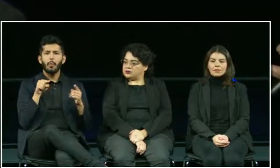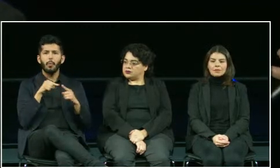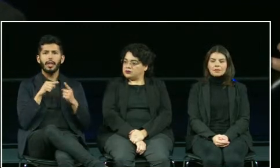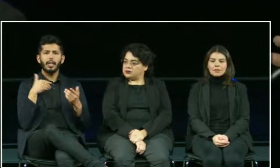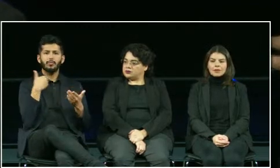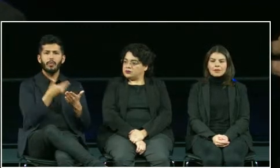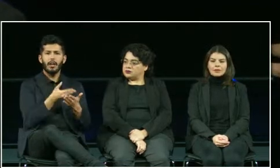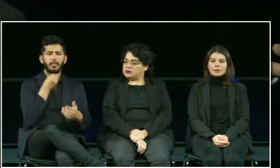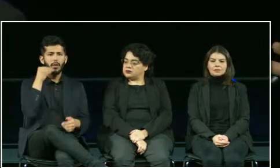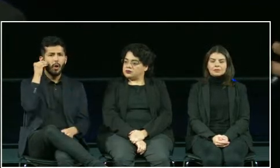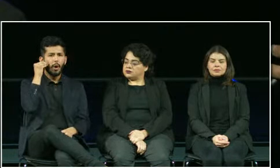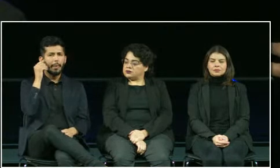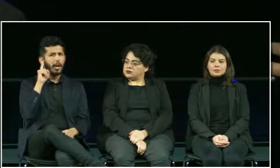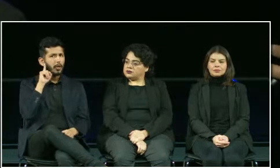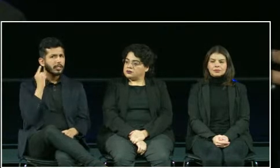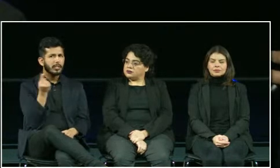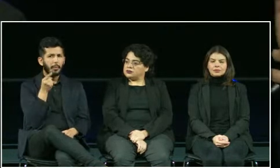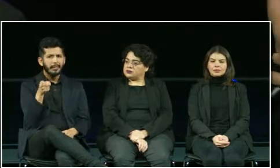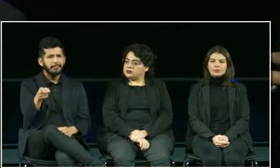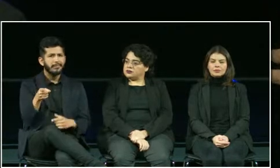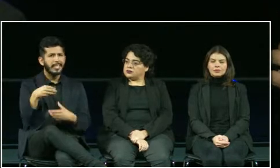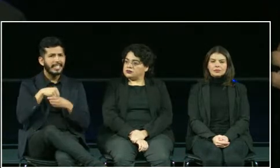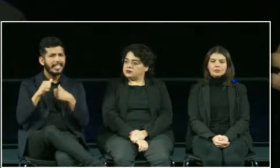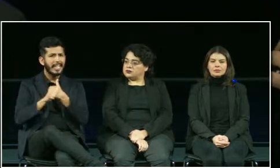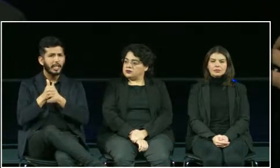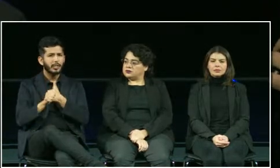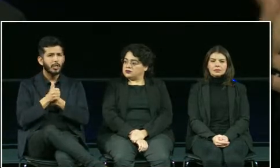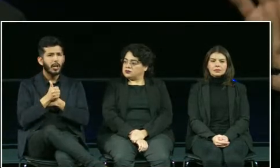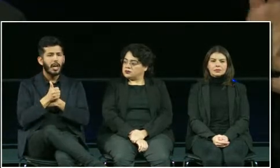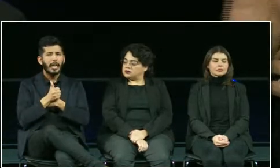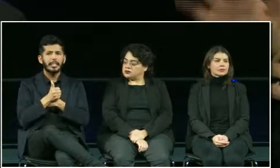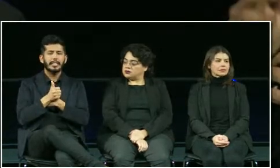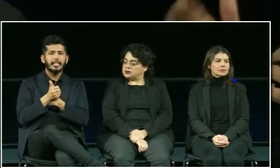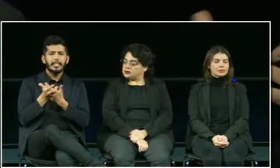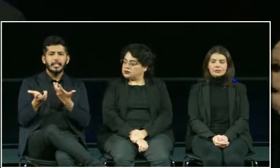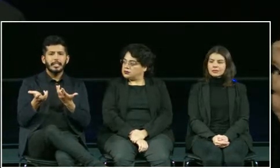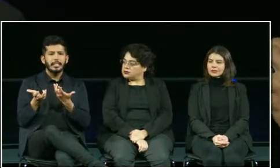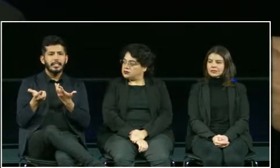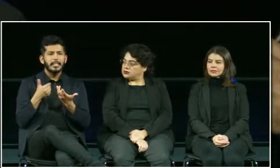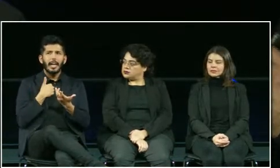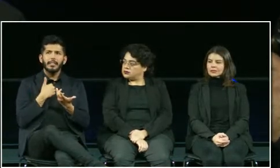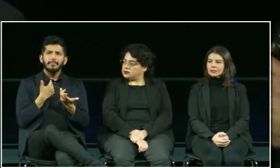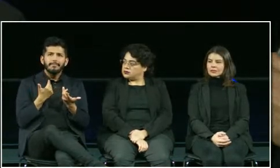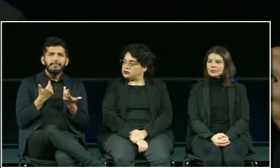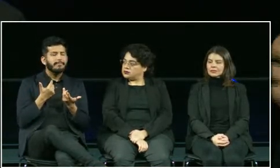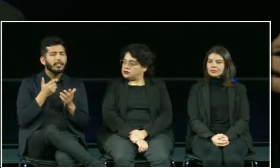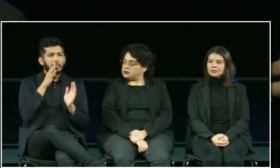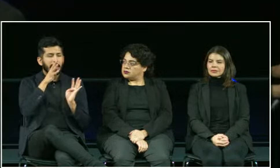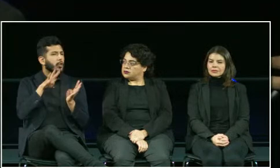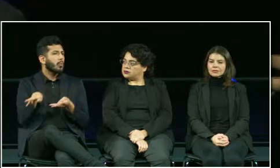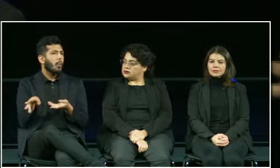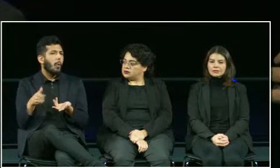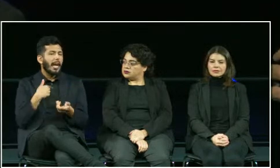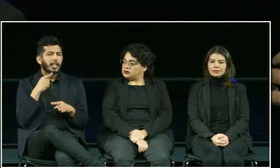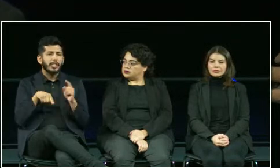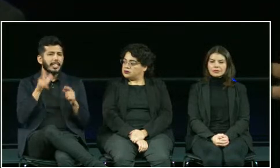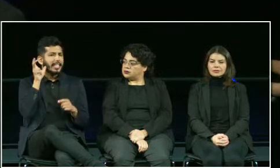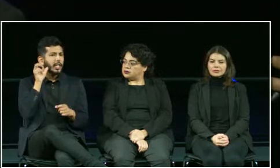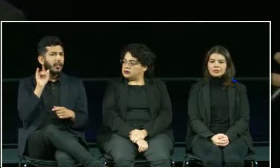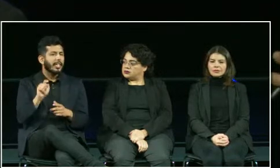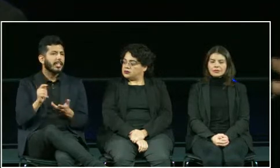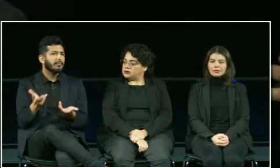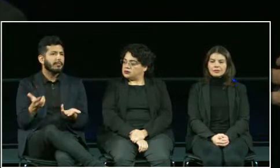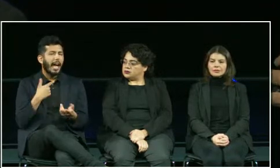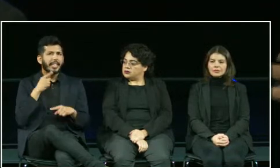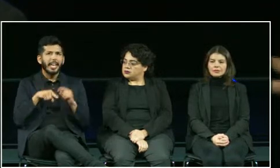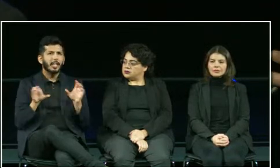somebody is in danger and you turn yourself the other side and you tell to yourself, I didn't hear it and I couldn't